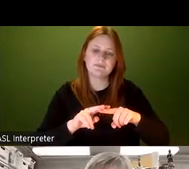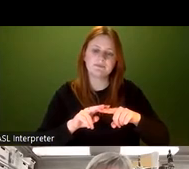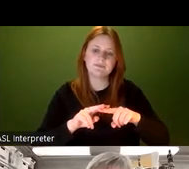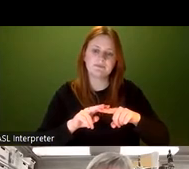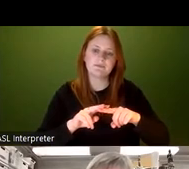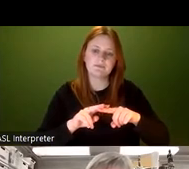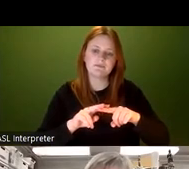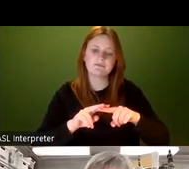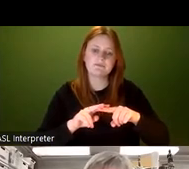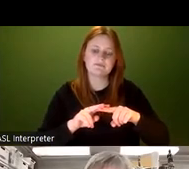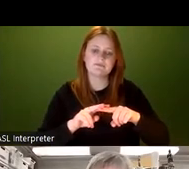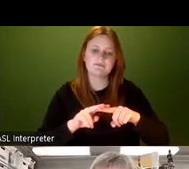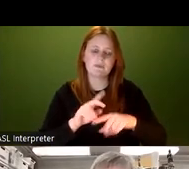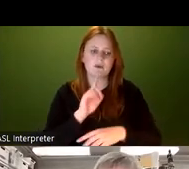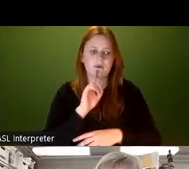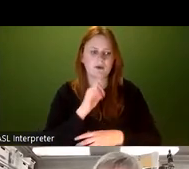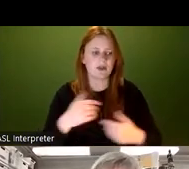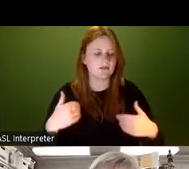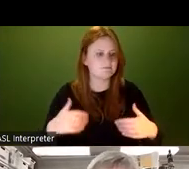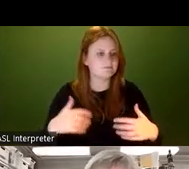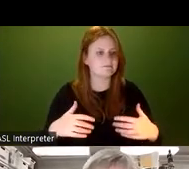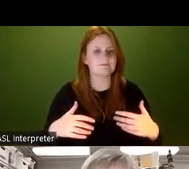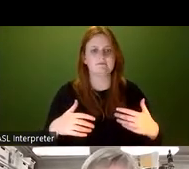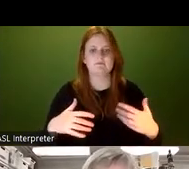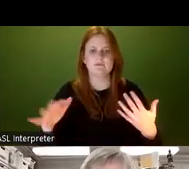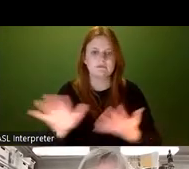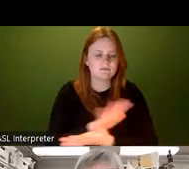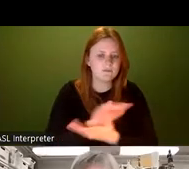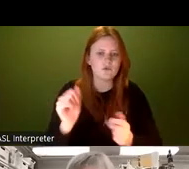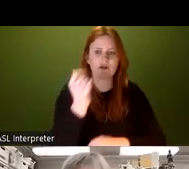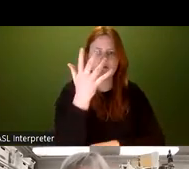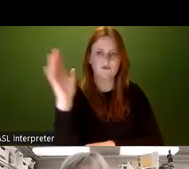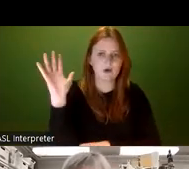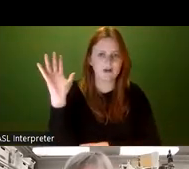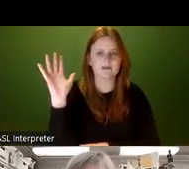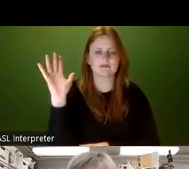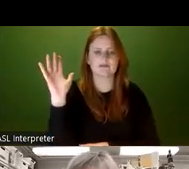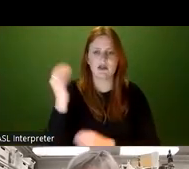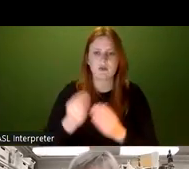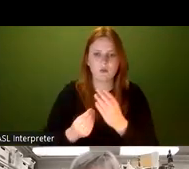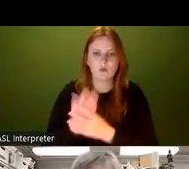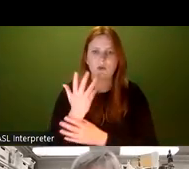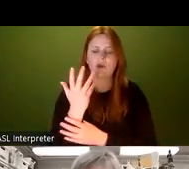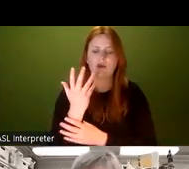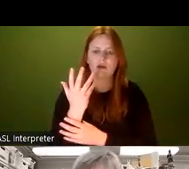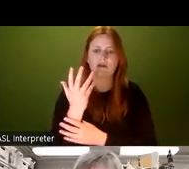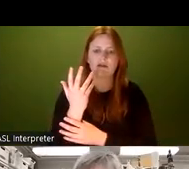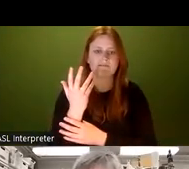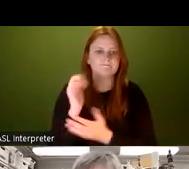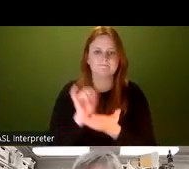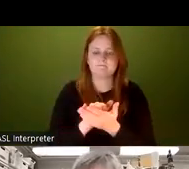also devastating to the forest and the growth, because of